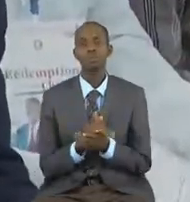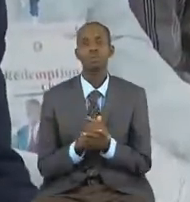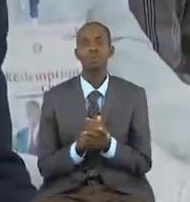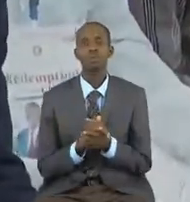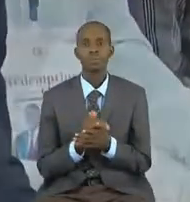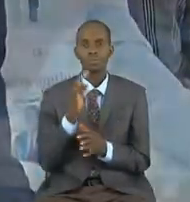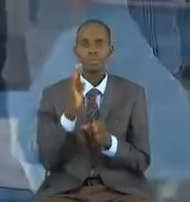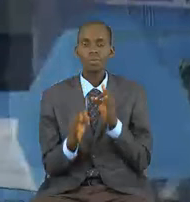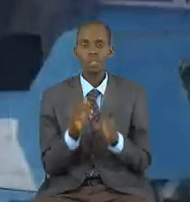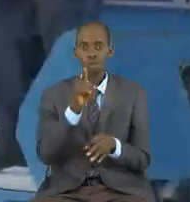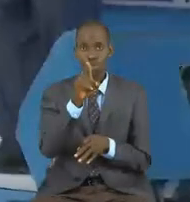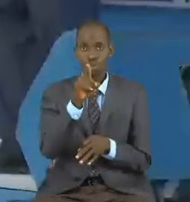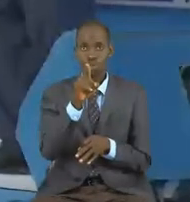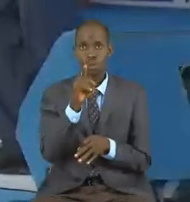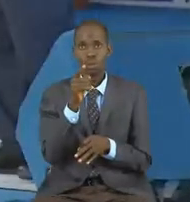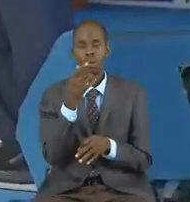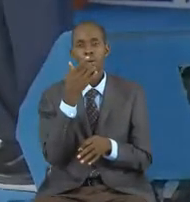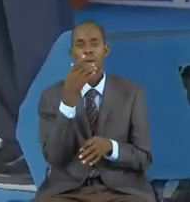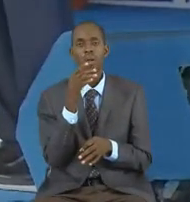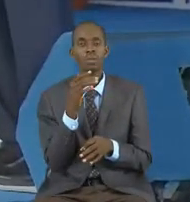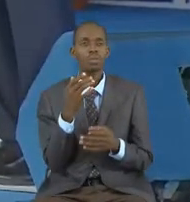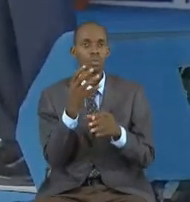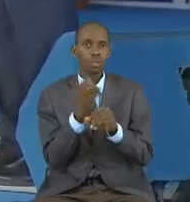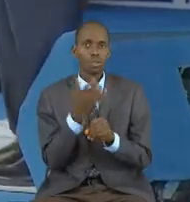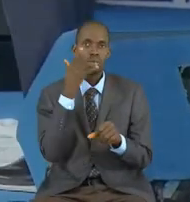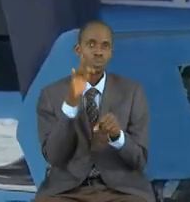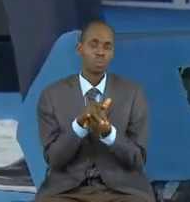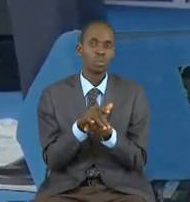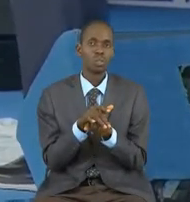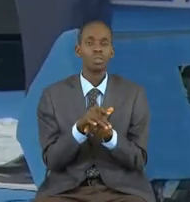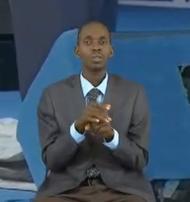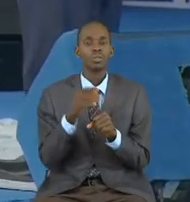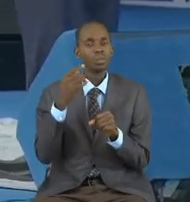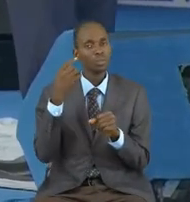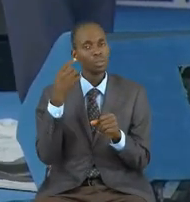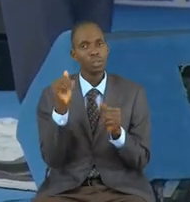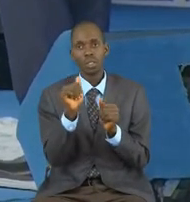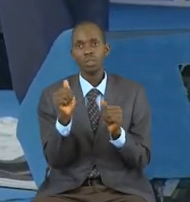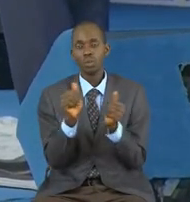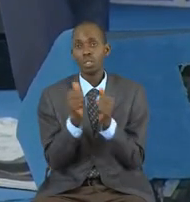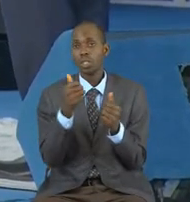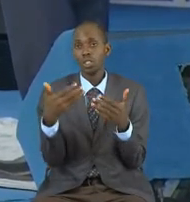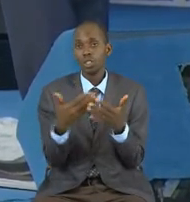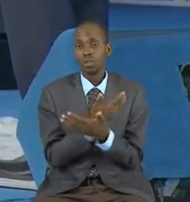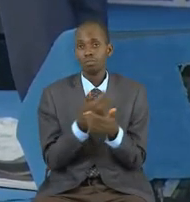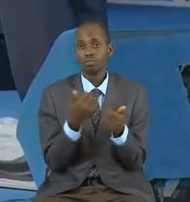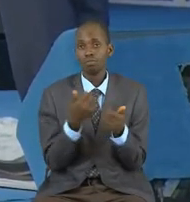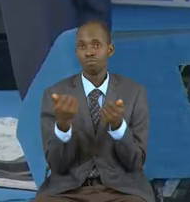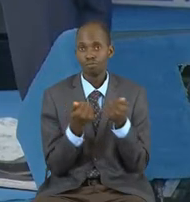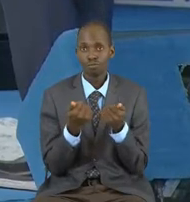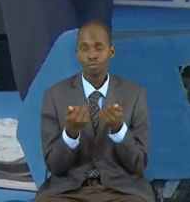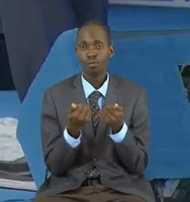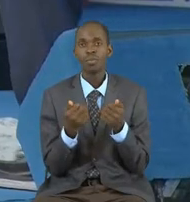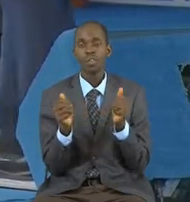promised a new car with a new engine, with a new body, that will run mileage for